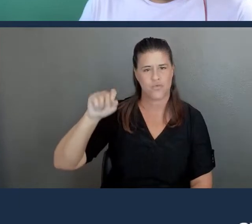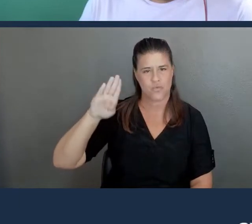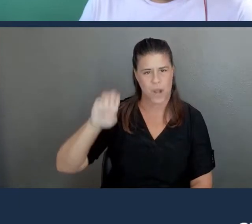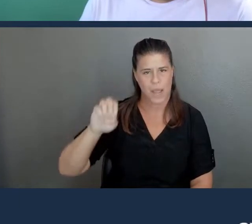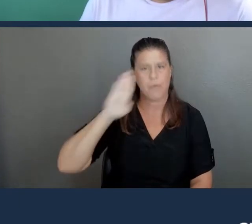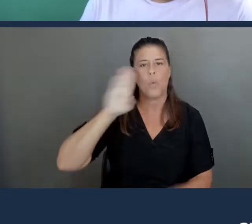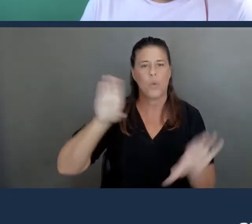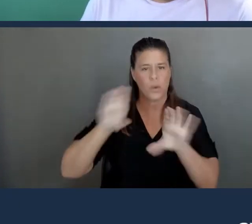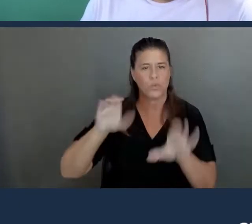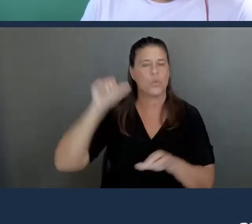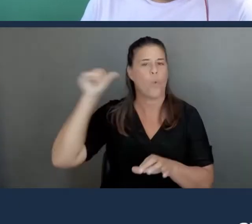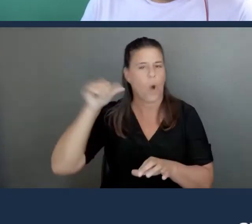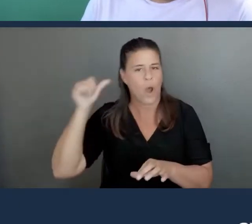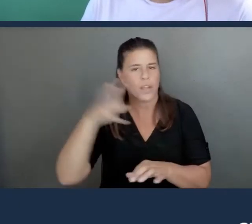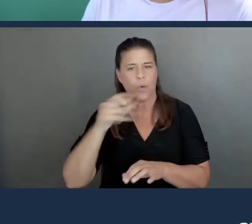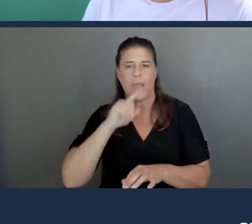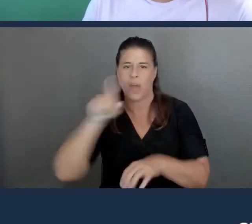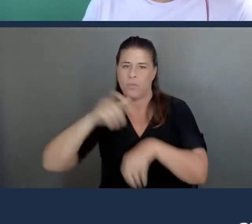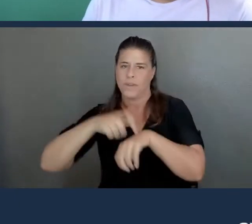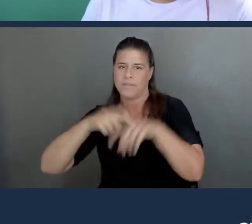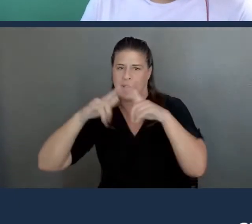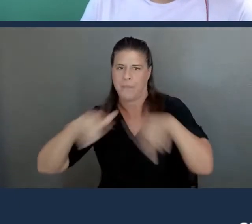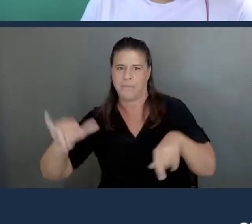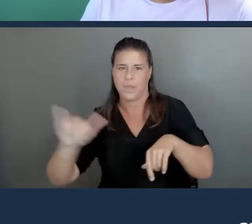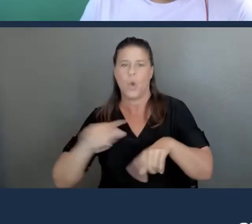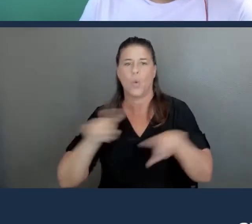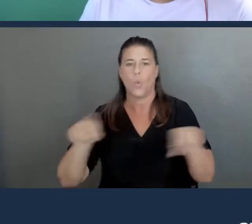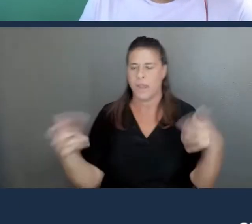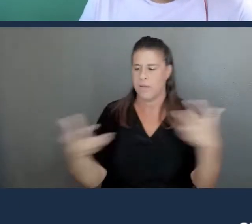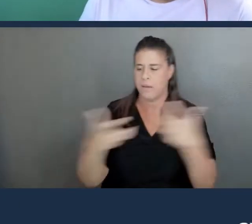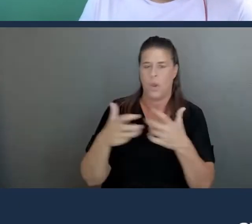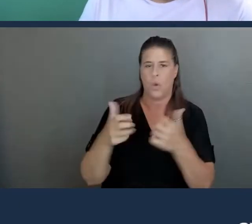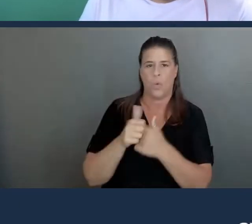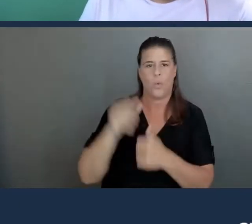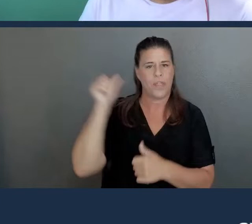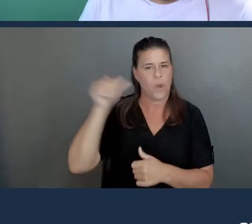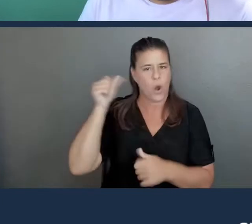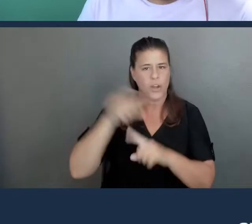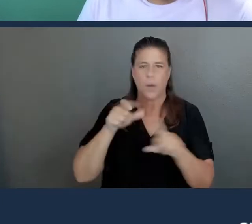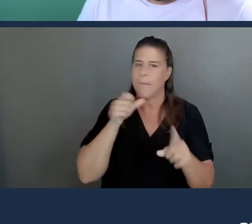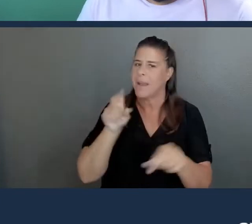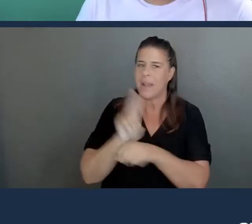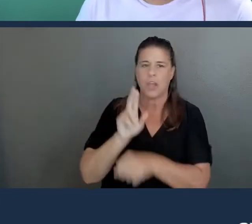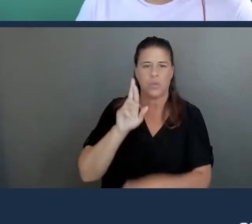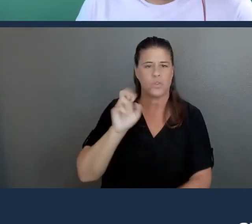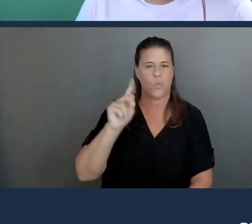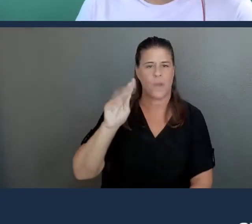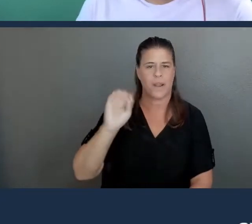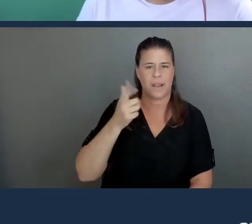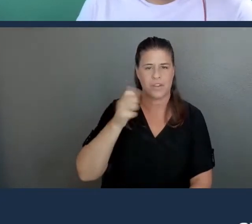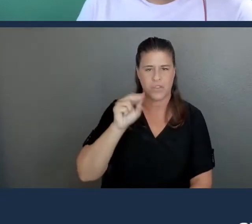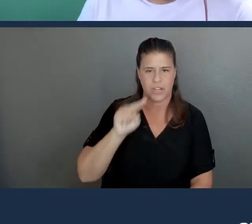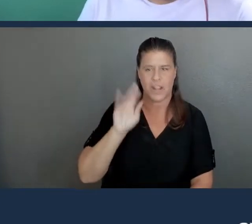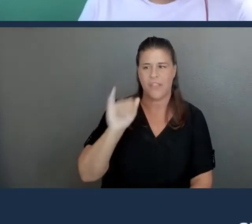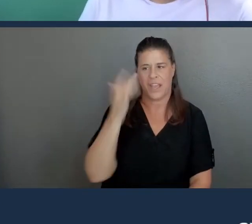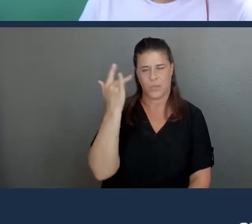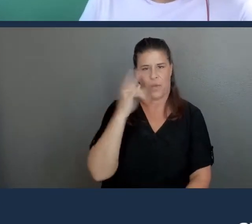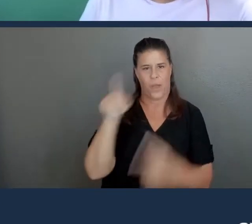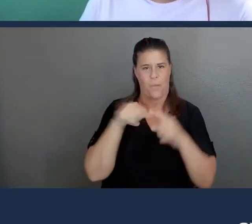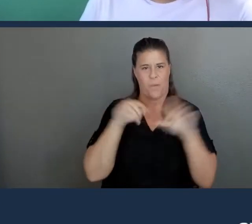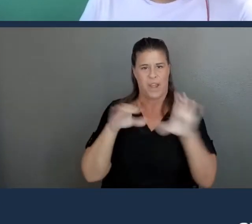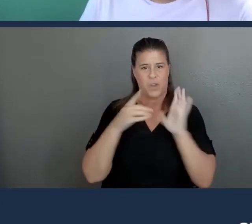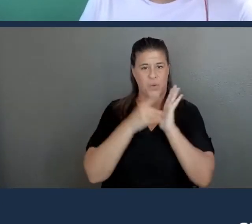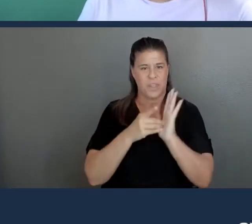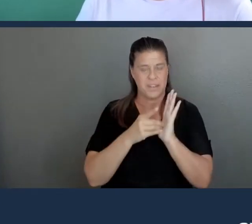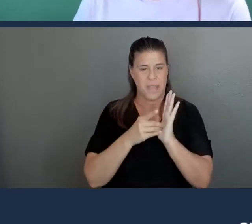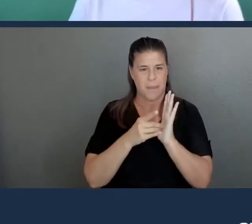audio and can do real time. So we actually do this with audio, just not through Rekognition. And that's actually why I wanted to, when I get to the demo,